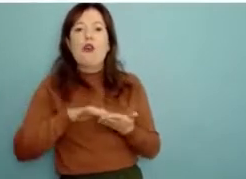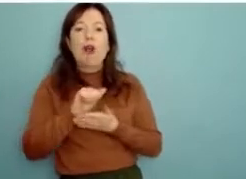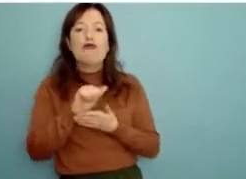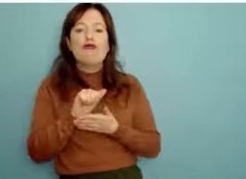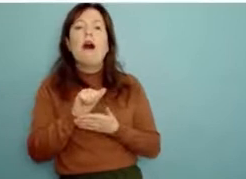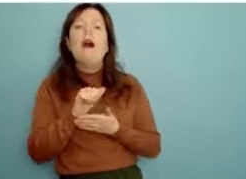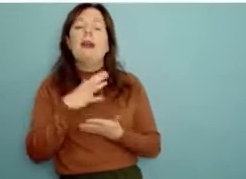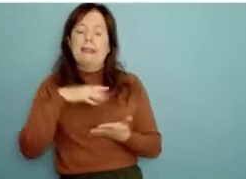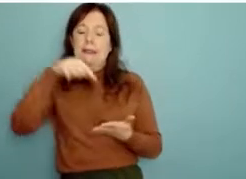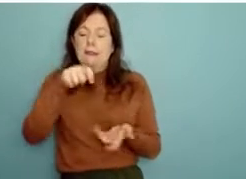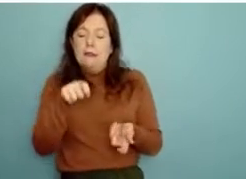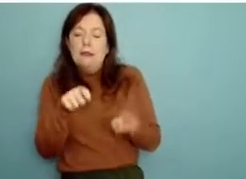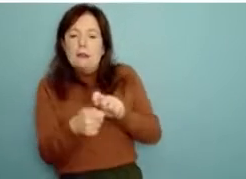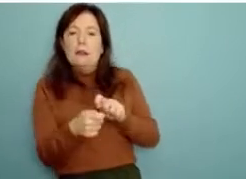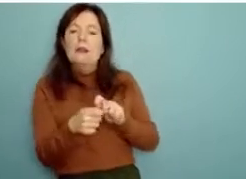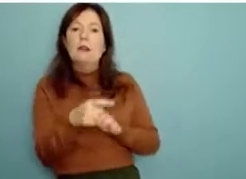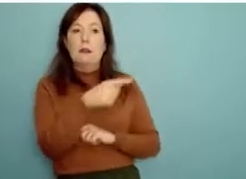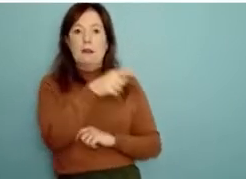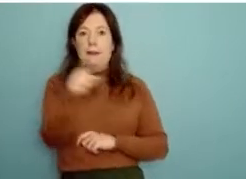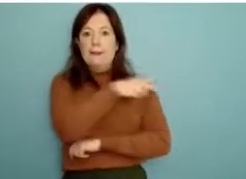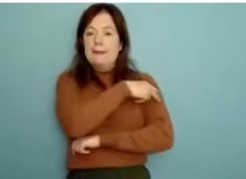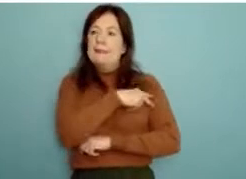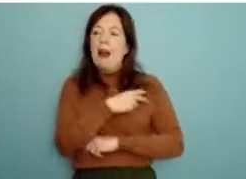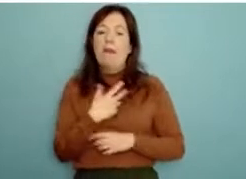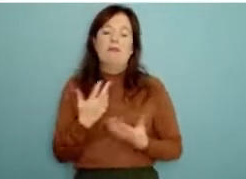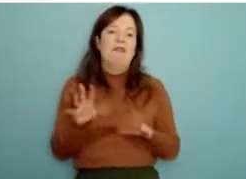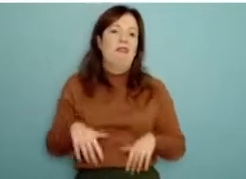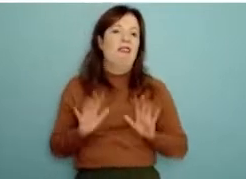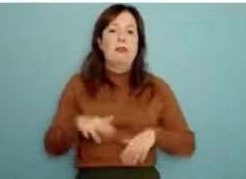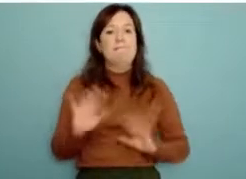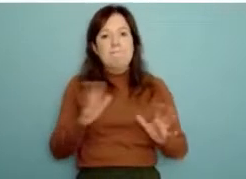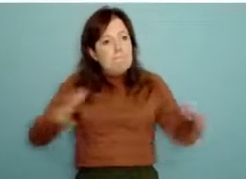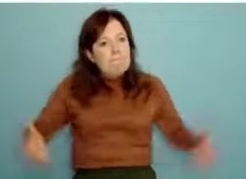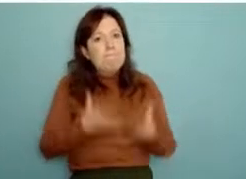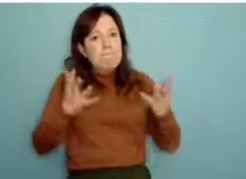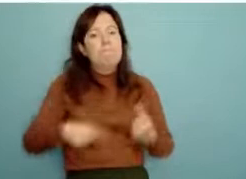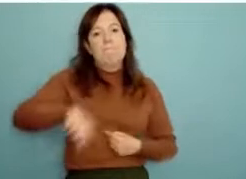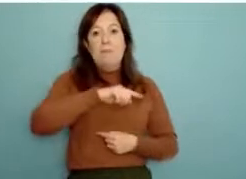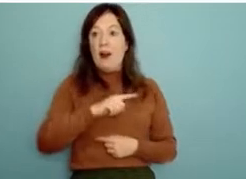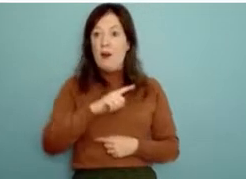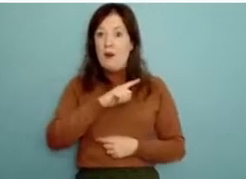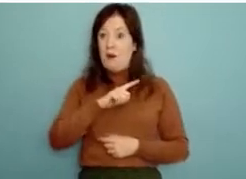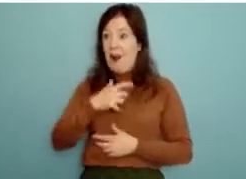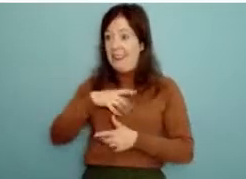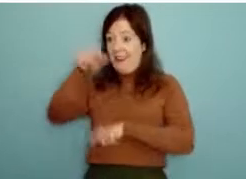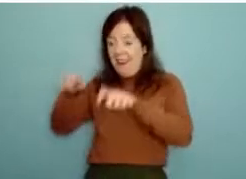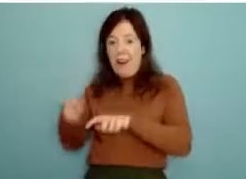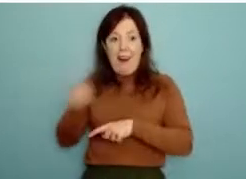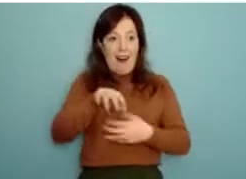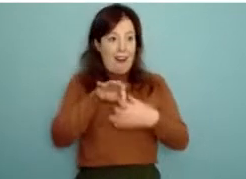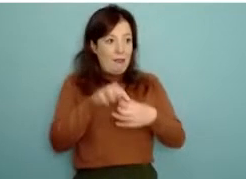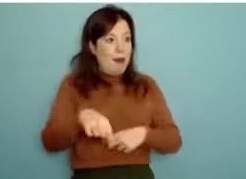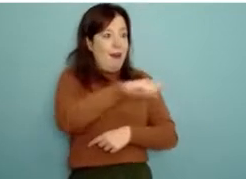of the organisation by really getting people at all levels, all the stakeholders to understand the benefits of outcome